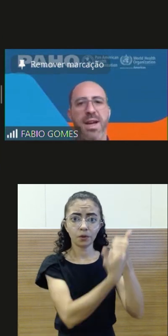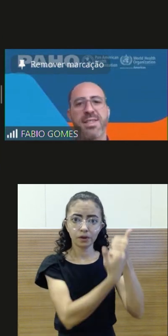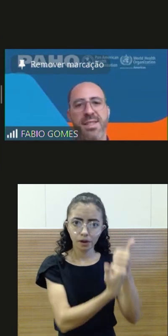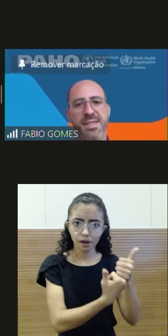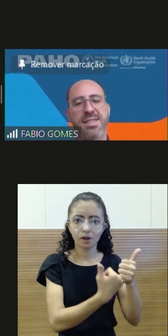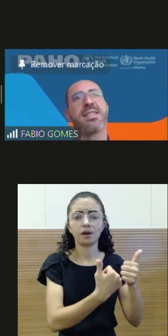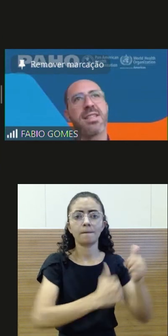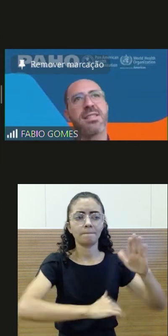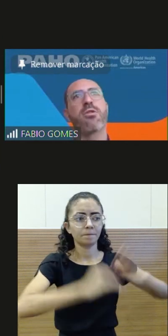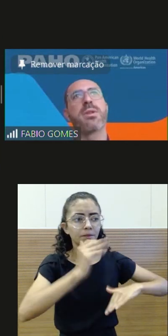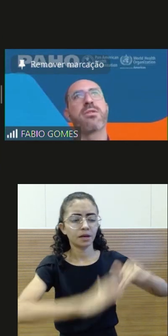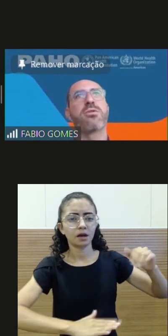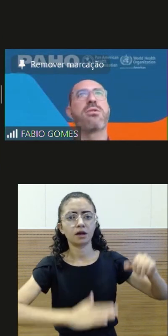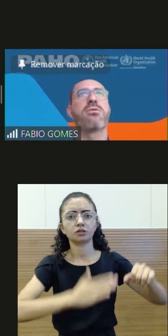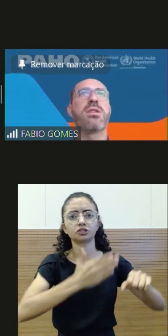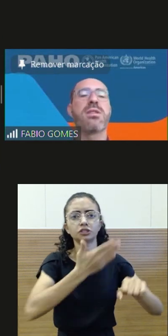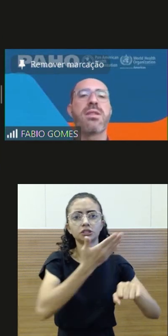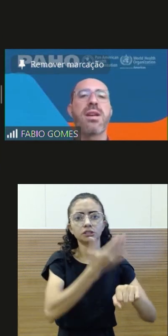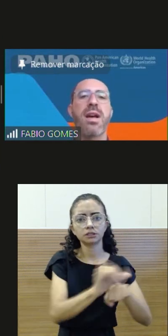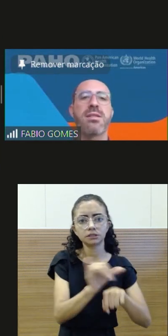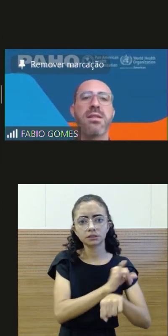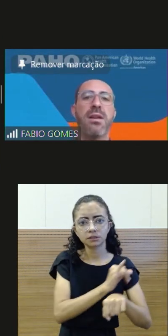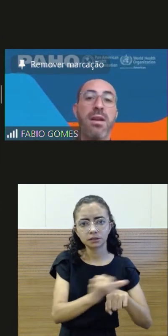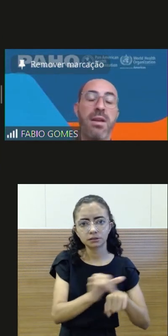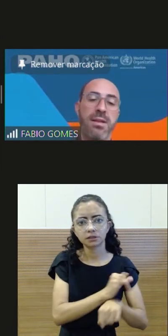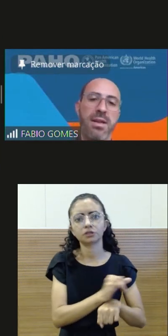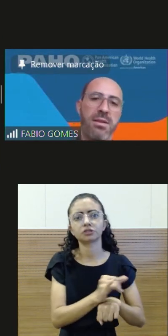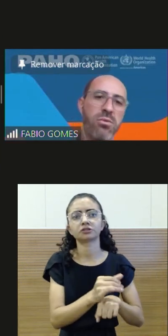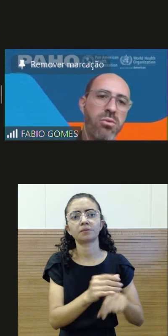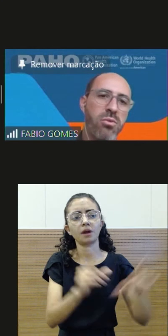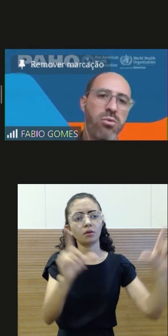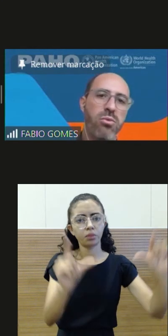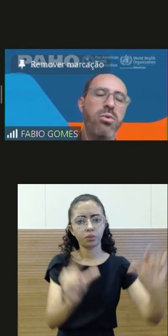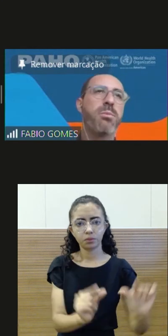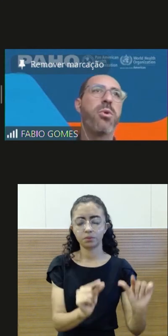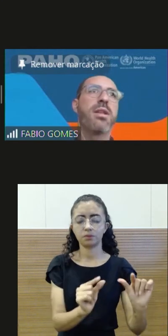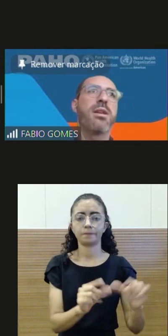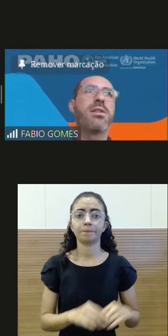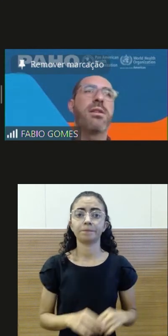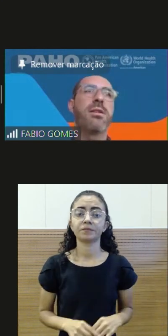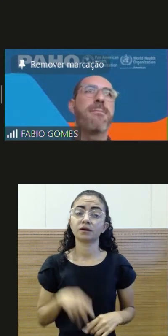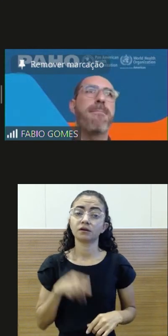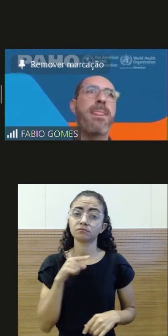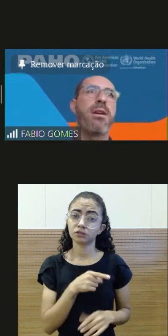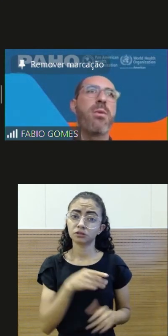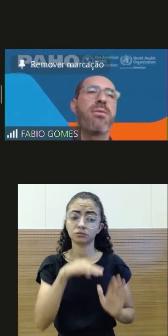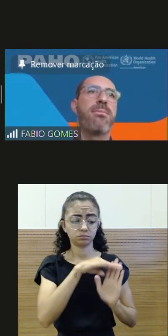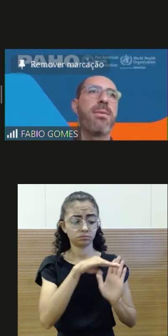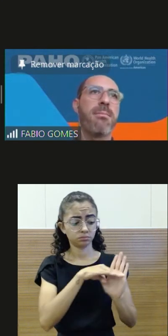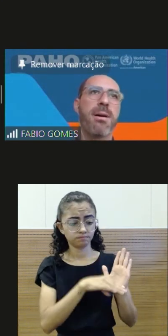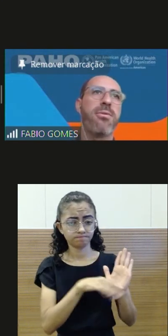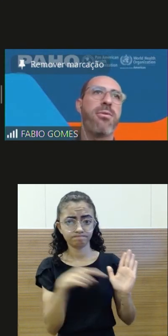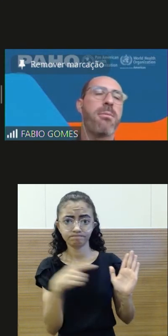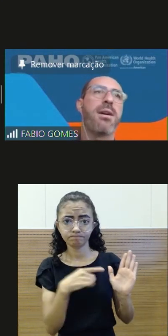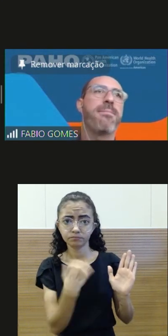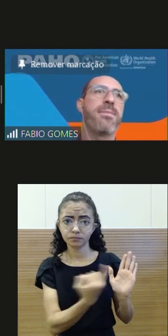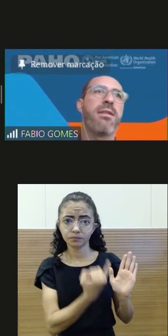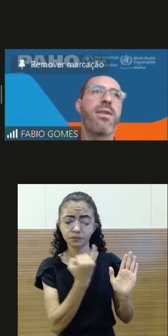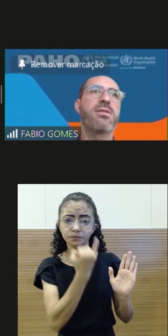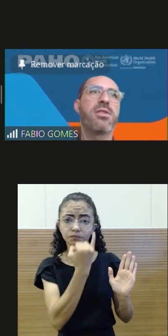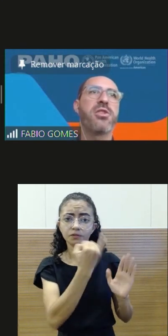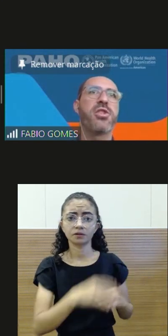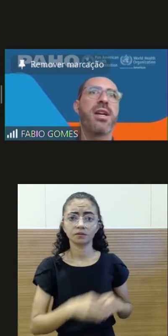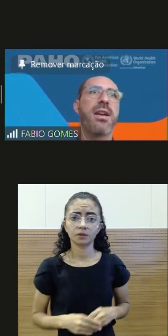will support the adoption of these practices and recommendations. So